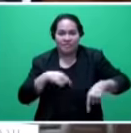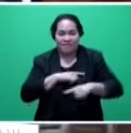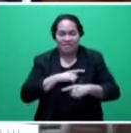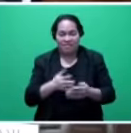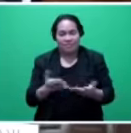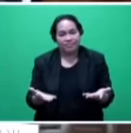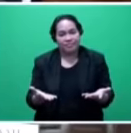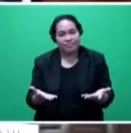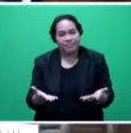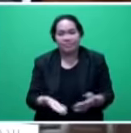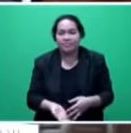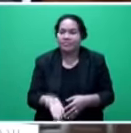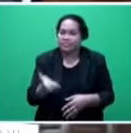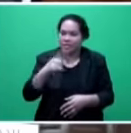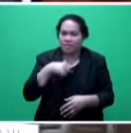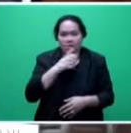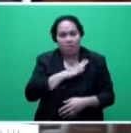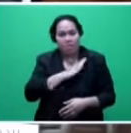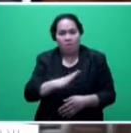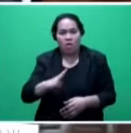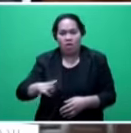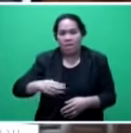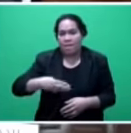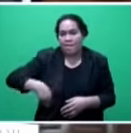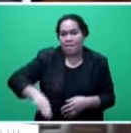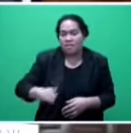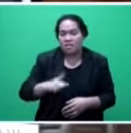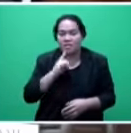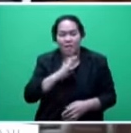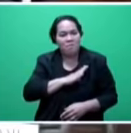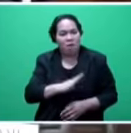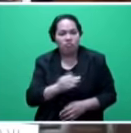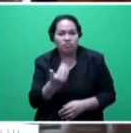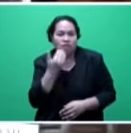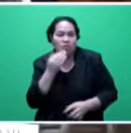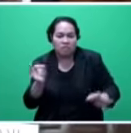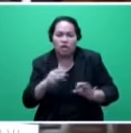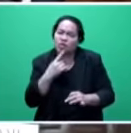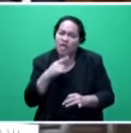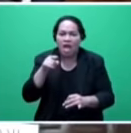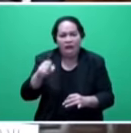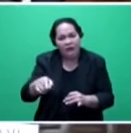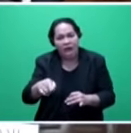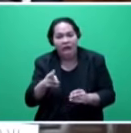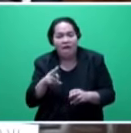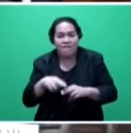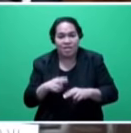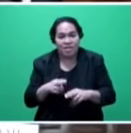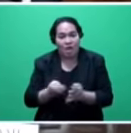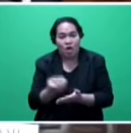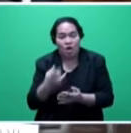Mr. Speaker, sir, the Minister is bold enough, without shame, to continue to say that the Fiji economy has grown in a steady